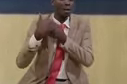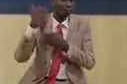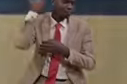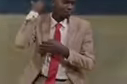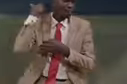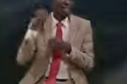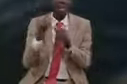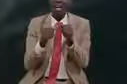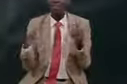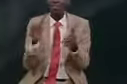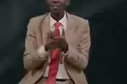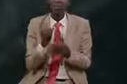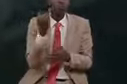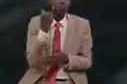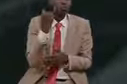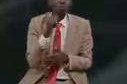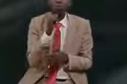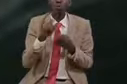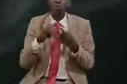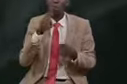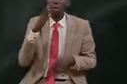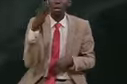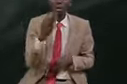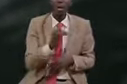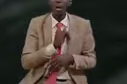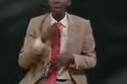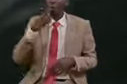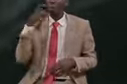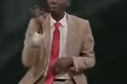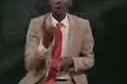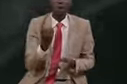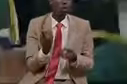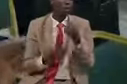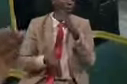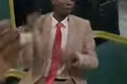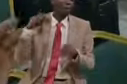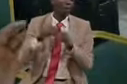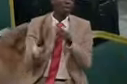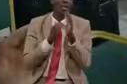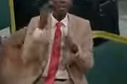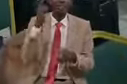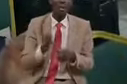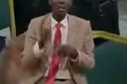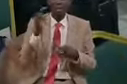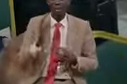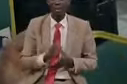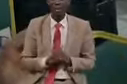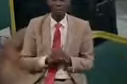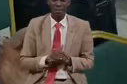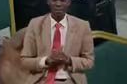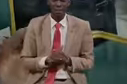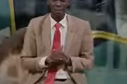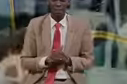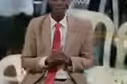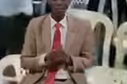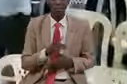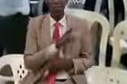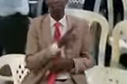be there, I command, come out in Jesus' name.